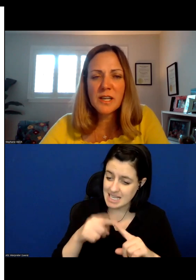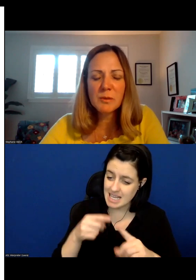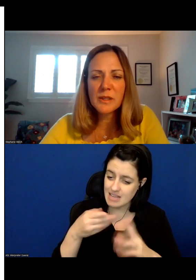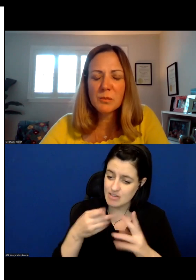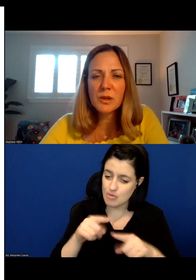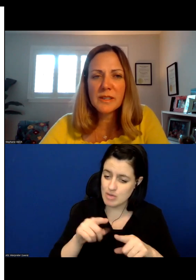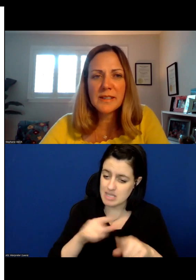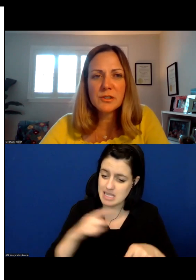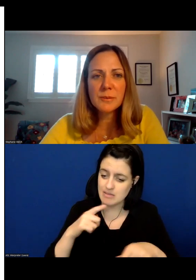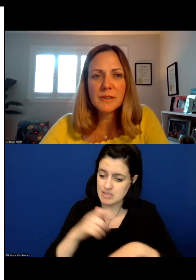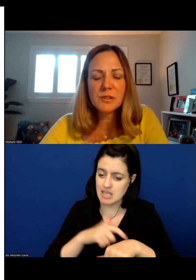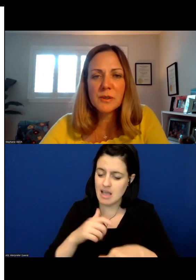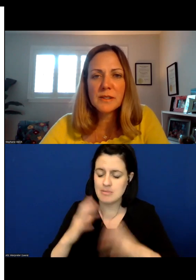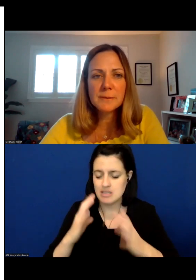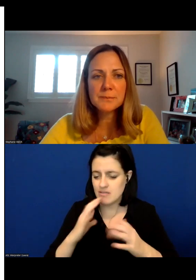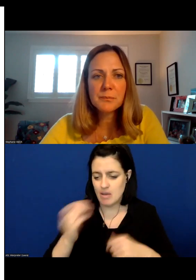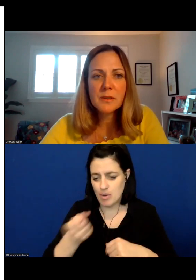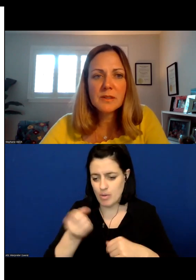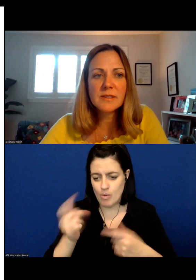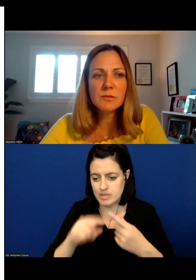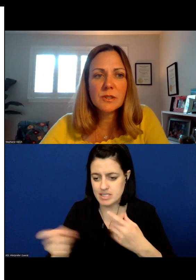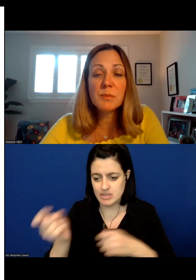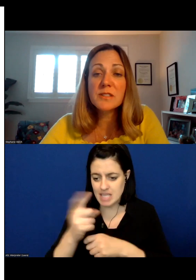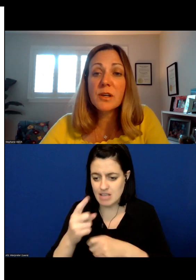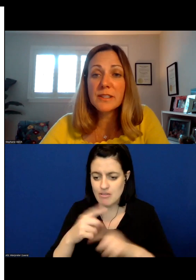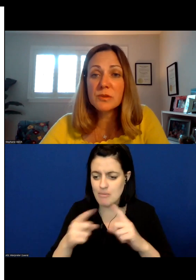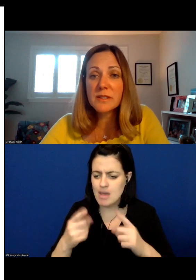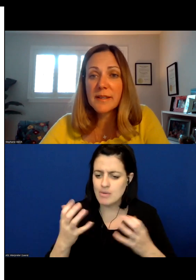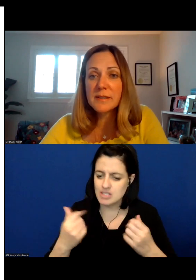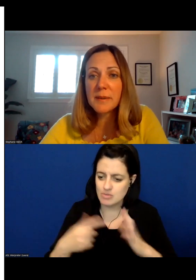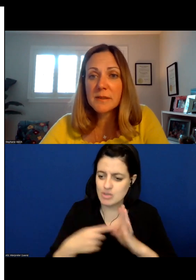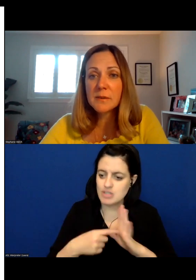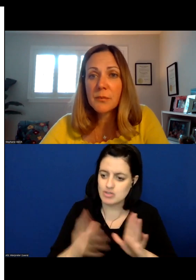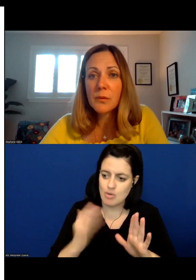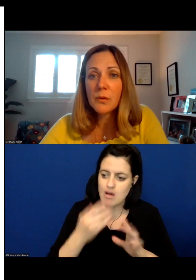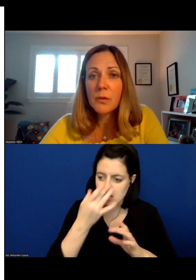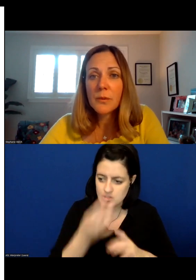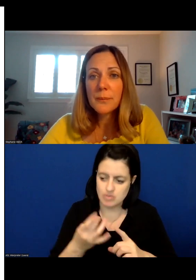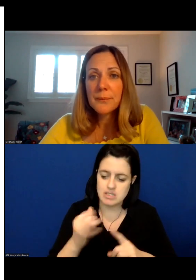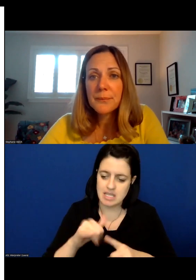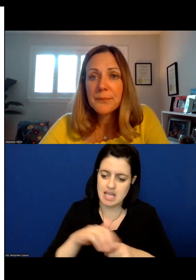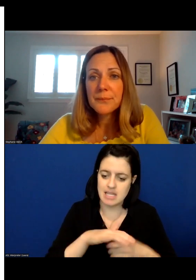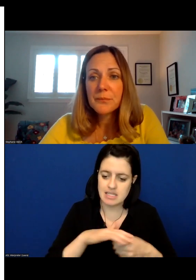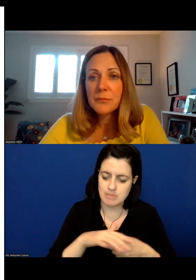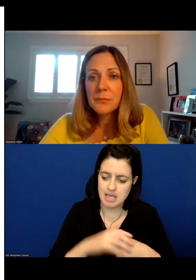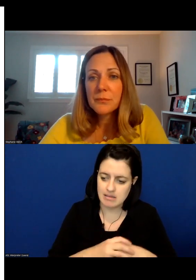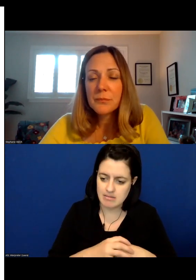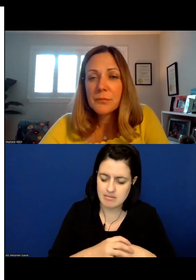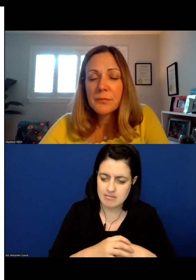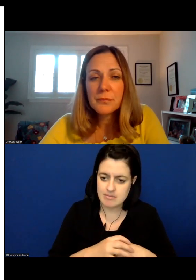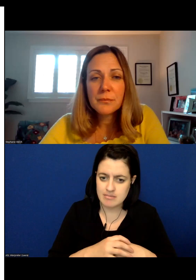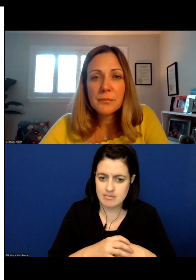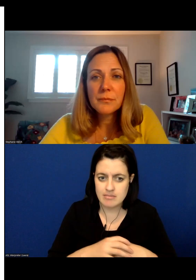have some more time and we can work on it next year. But just wanted to express our interest in that space. Thank you. We're going to go